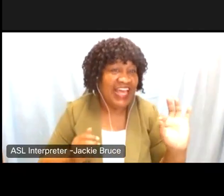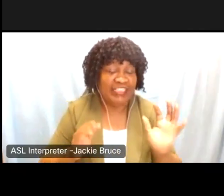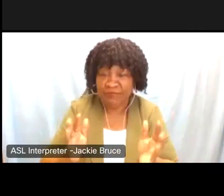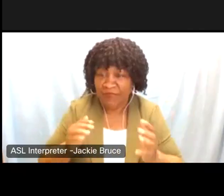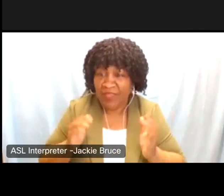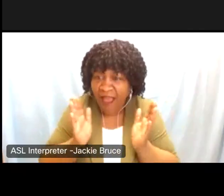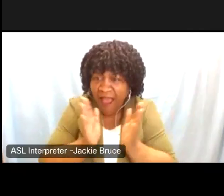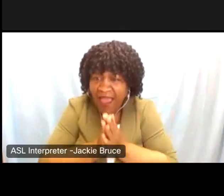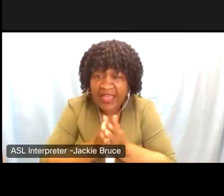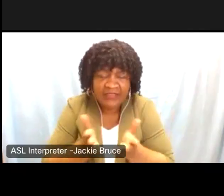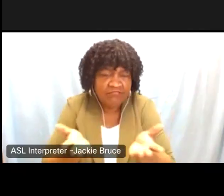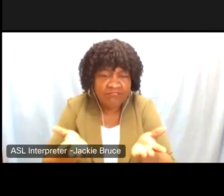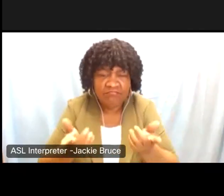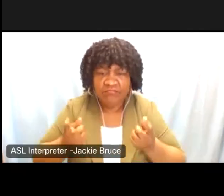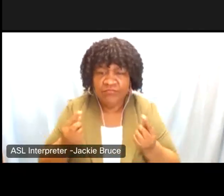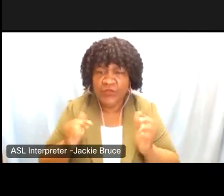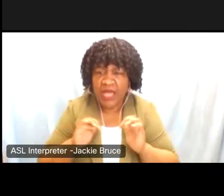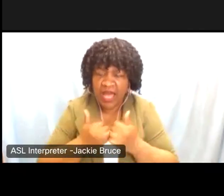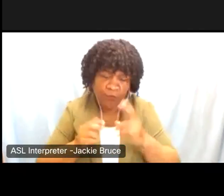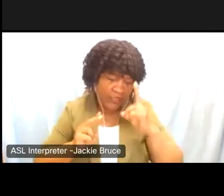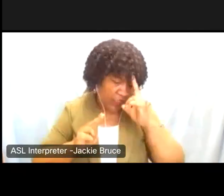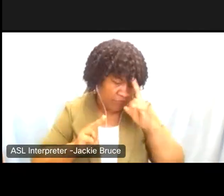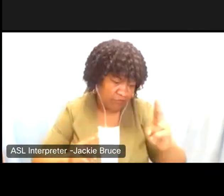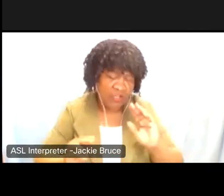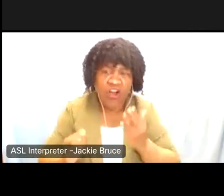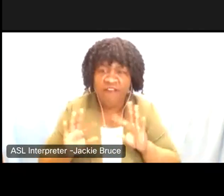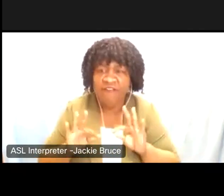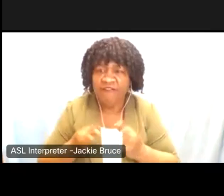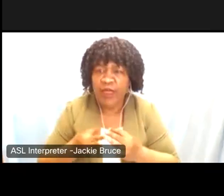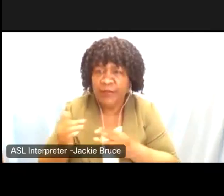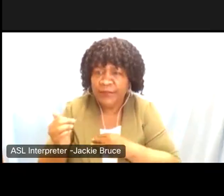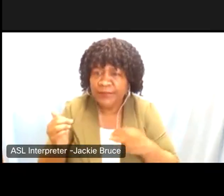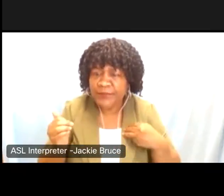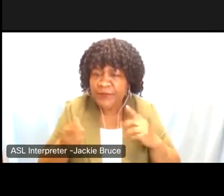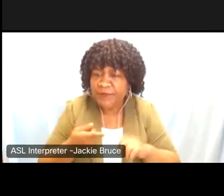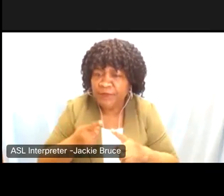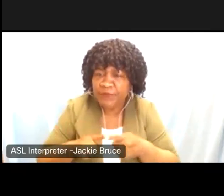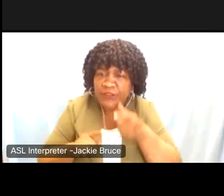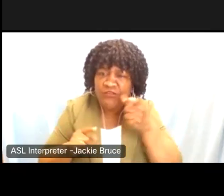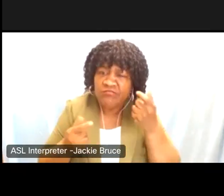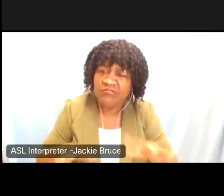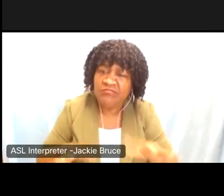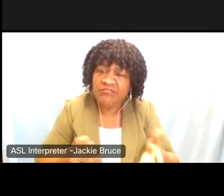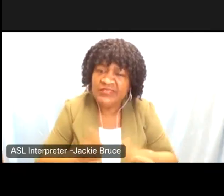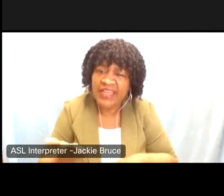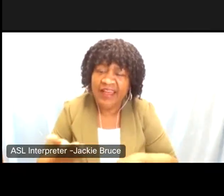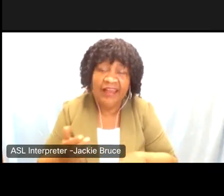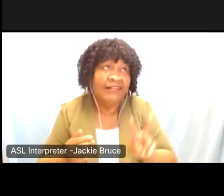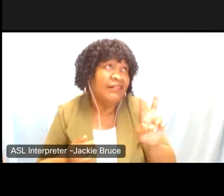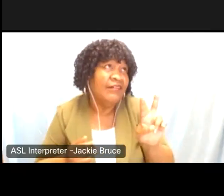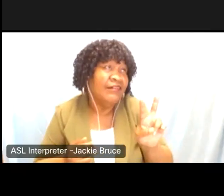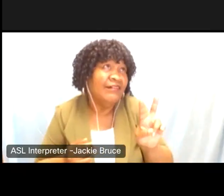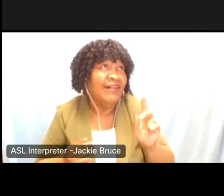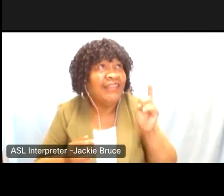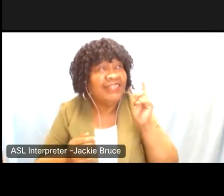altar to honor our family members and friends who have passed on? And the girls said, sounds